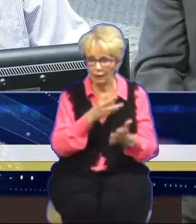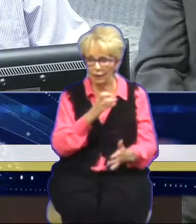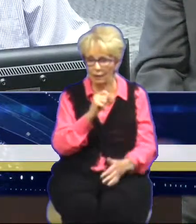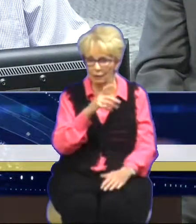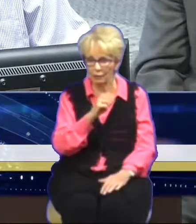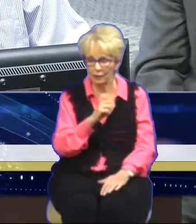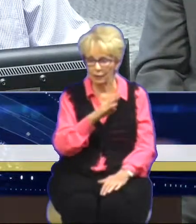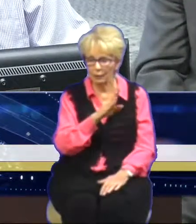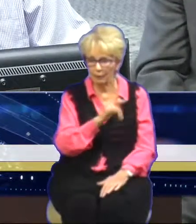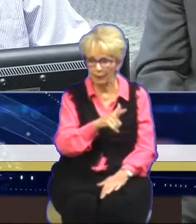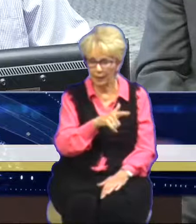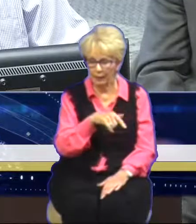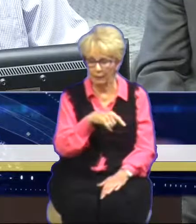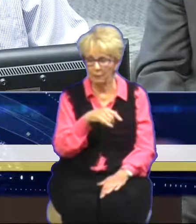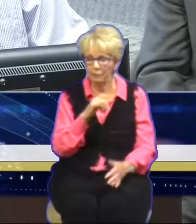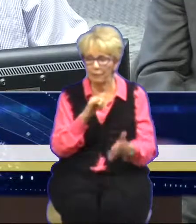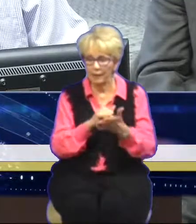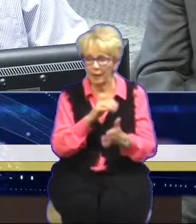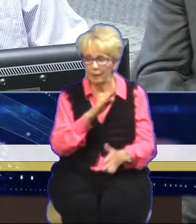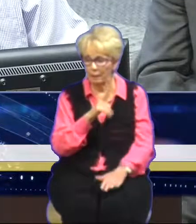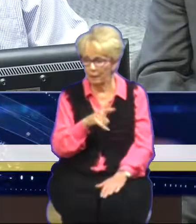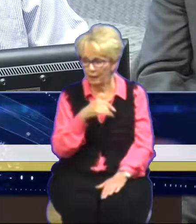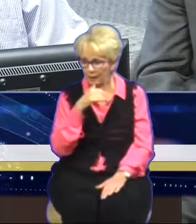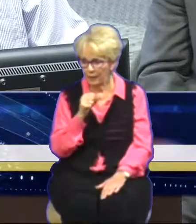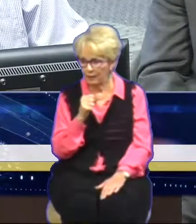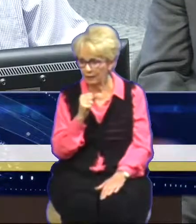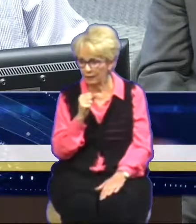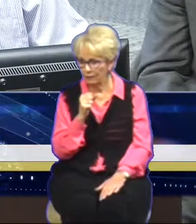bill, and that bill is the